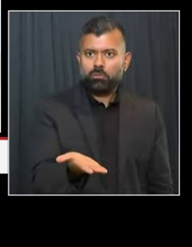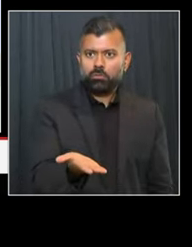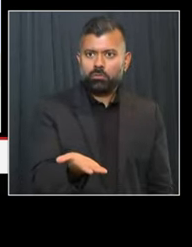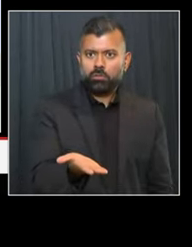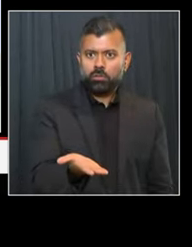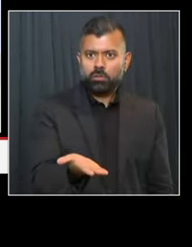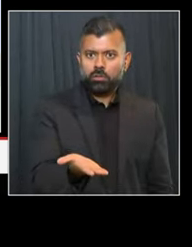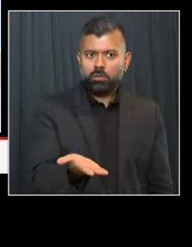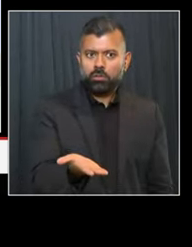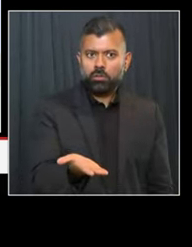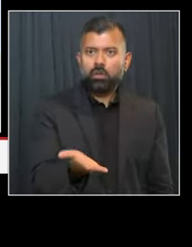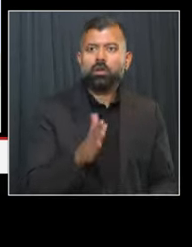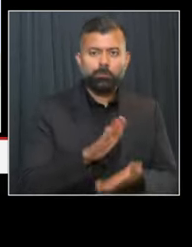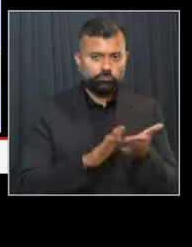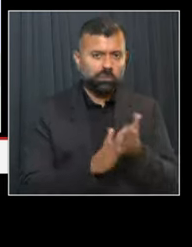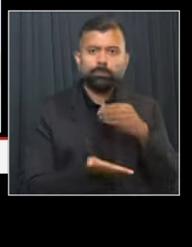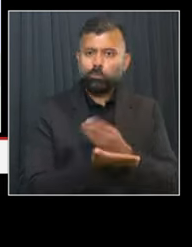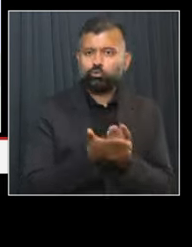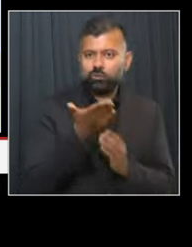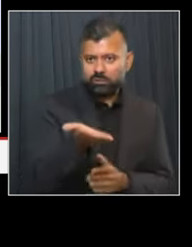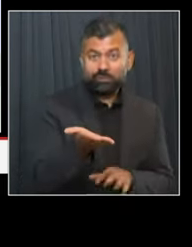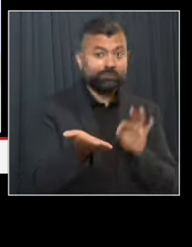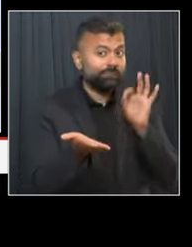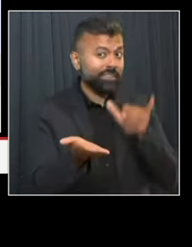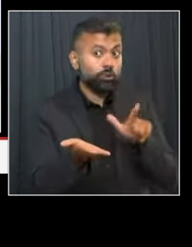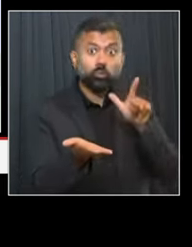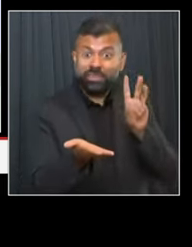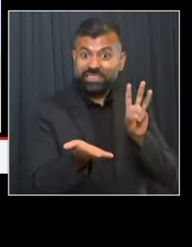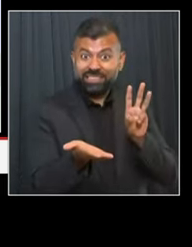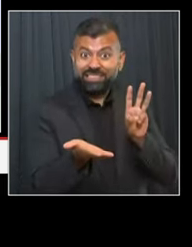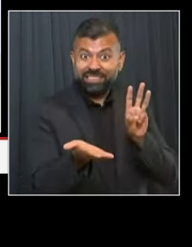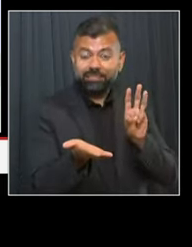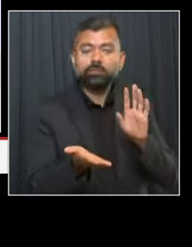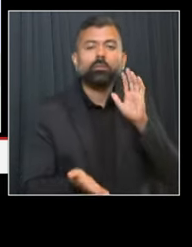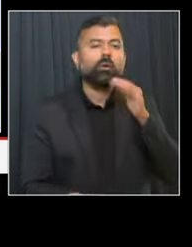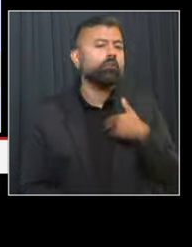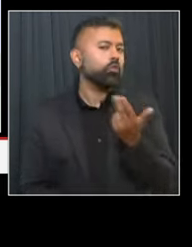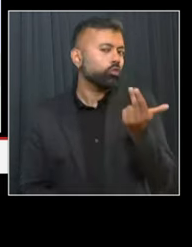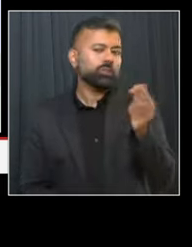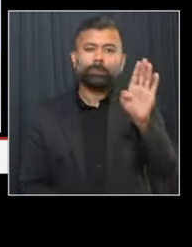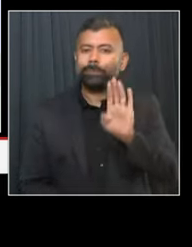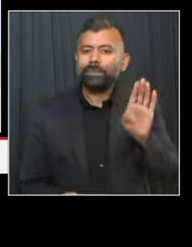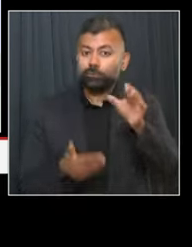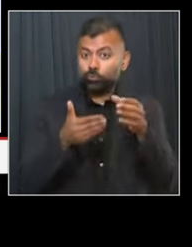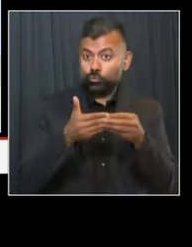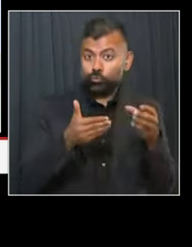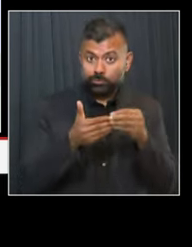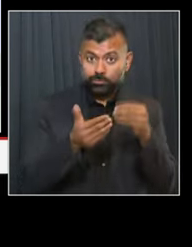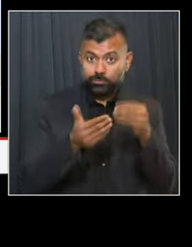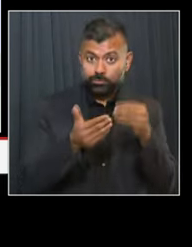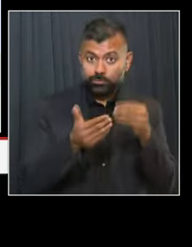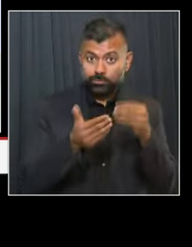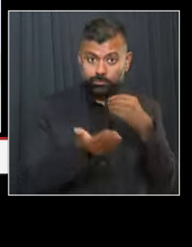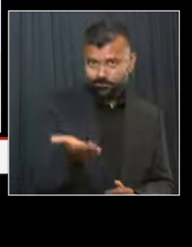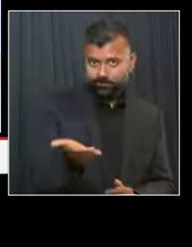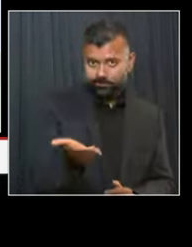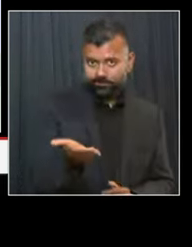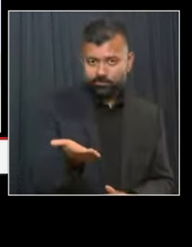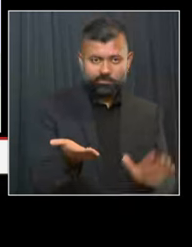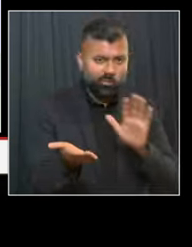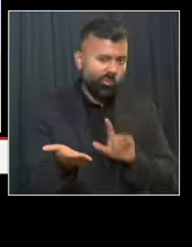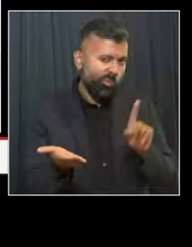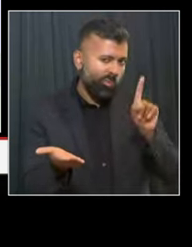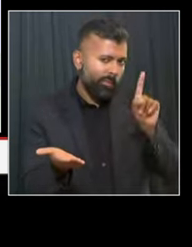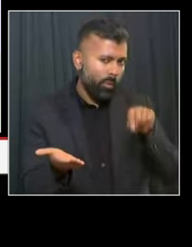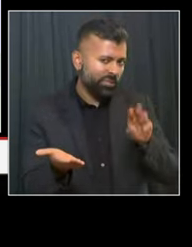25 revised budget. So many of you know that's really not much at all. And we continue to invest 50% of our local funds into